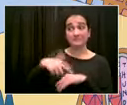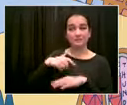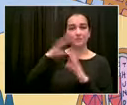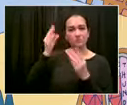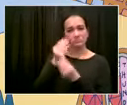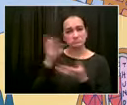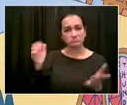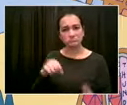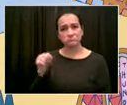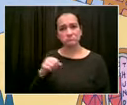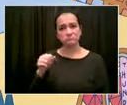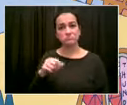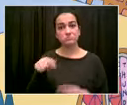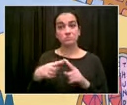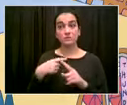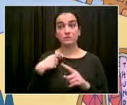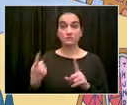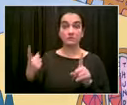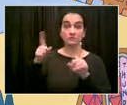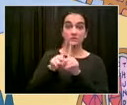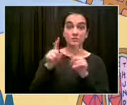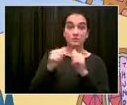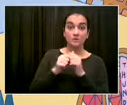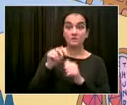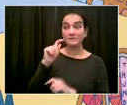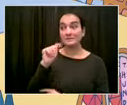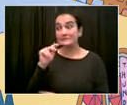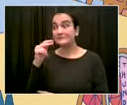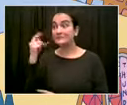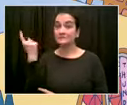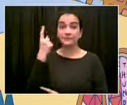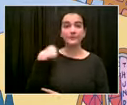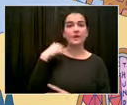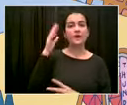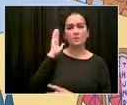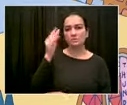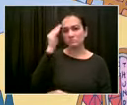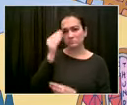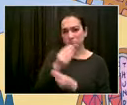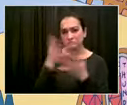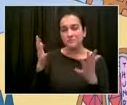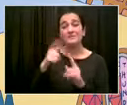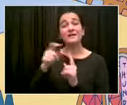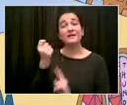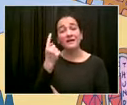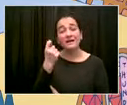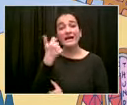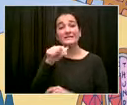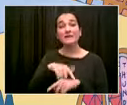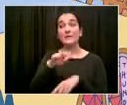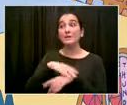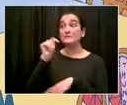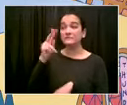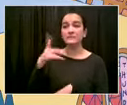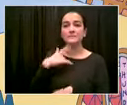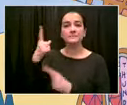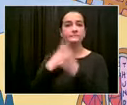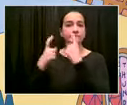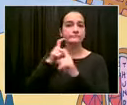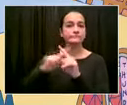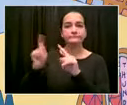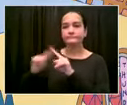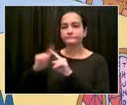a mix of topics. And certainly the work we're doing to help the city recover always comes up, even if there's other topics beyond